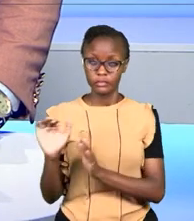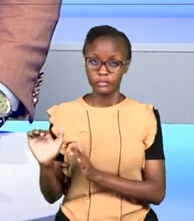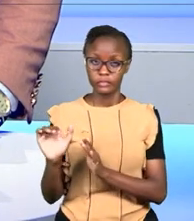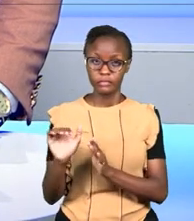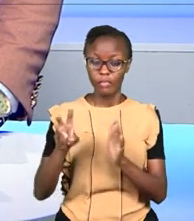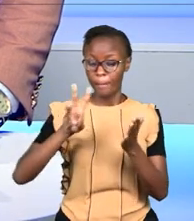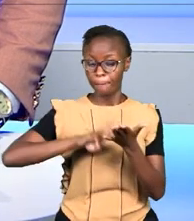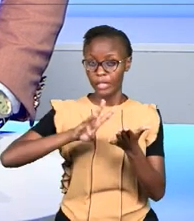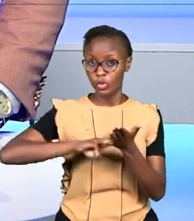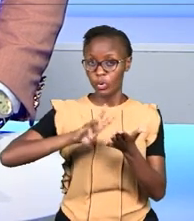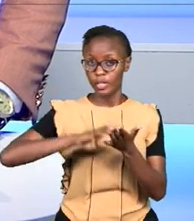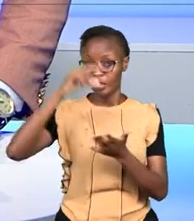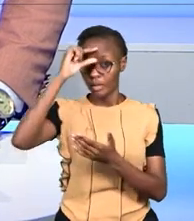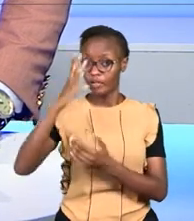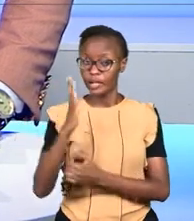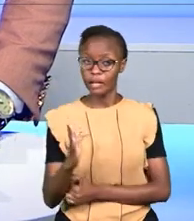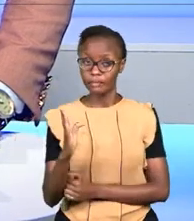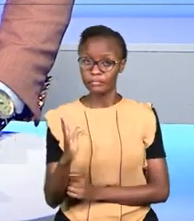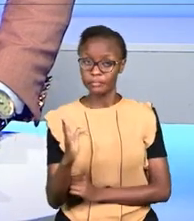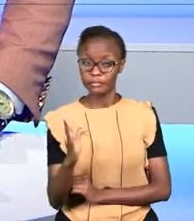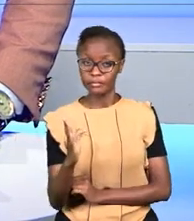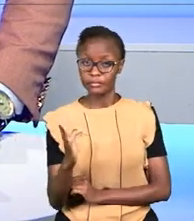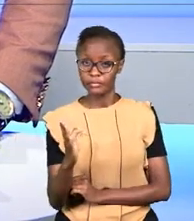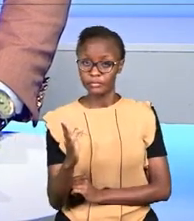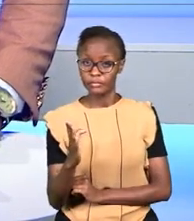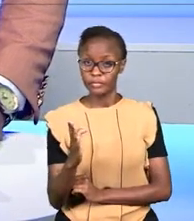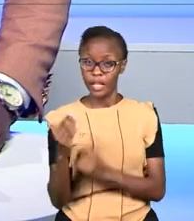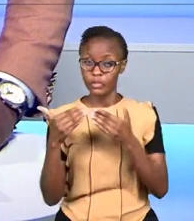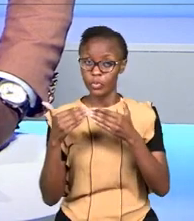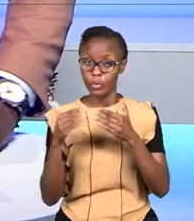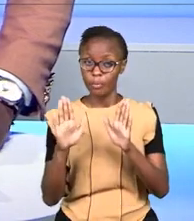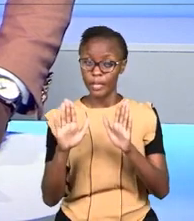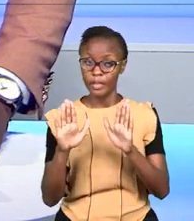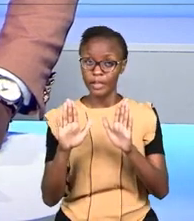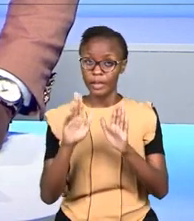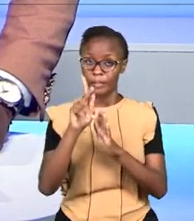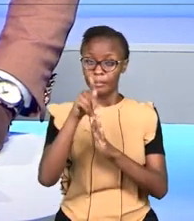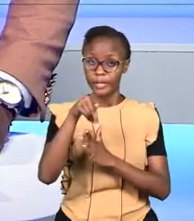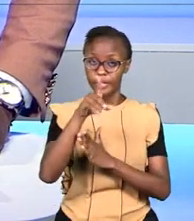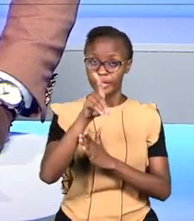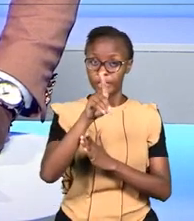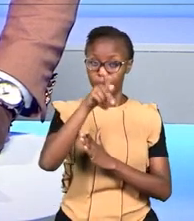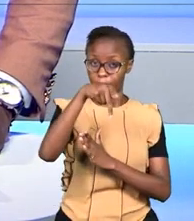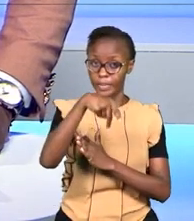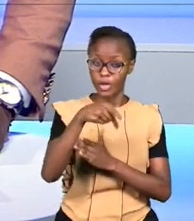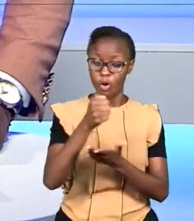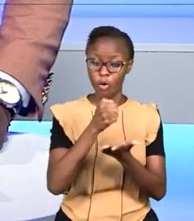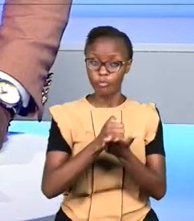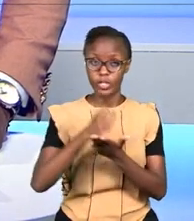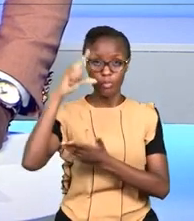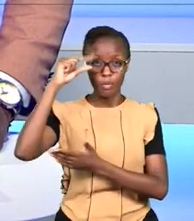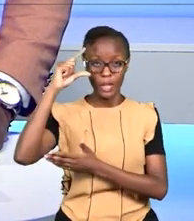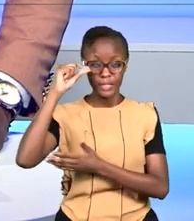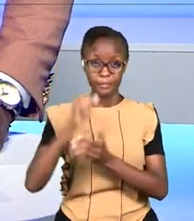Migori County Governor Okoth Obado has opened the People's Democratic Party PDP regional office in Mombasa. Speaking at the